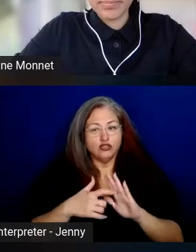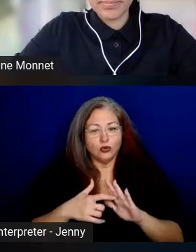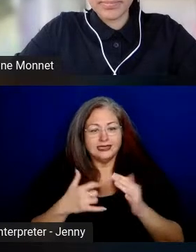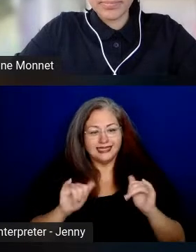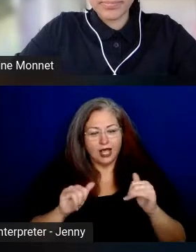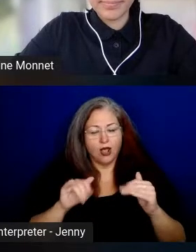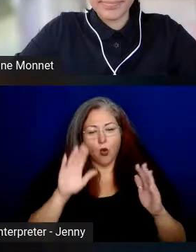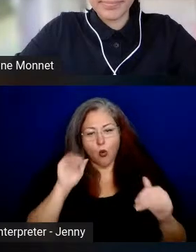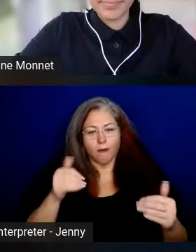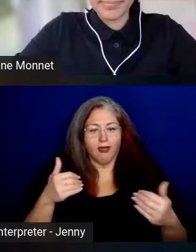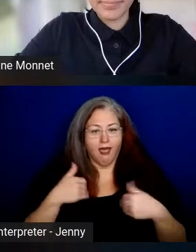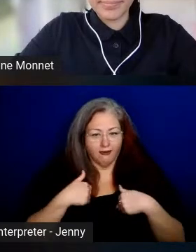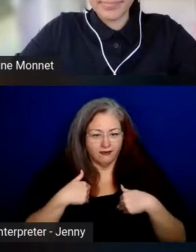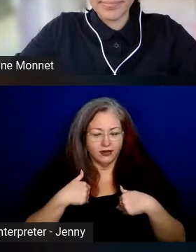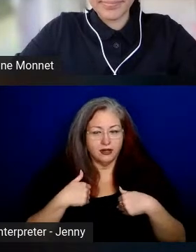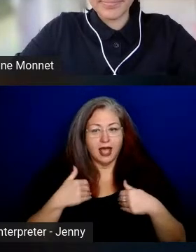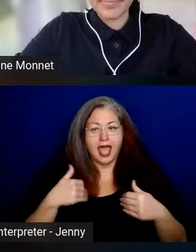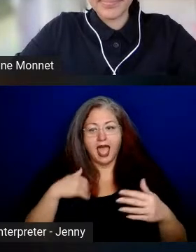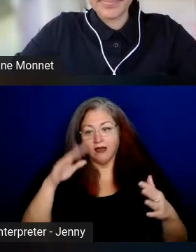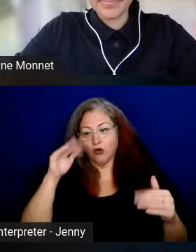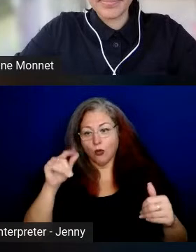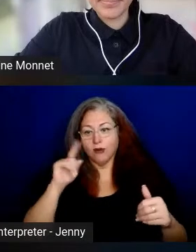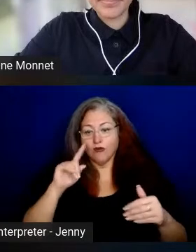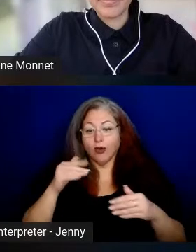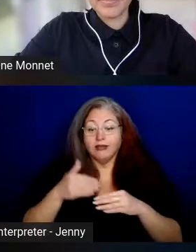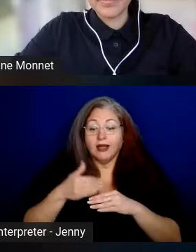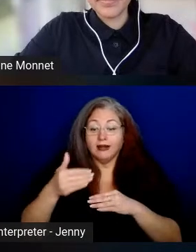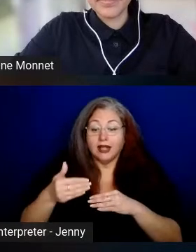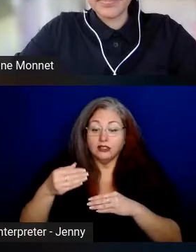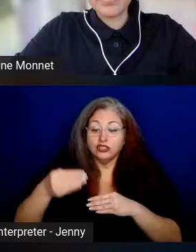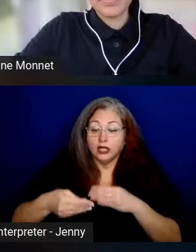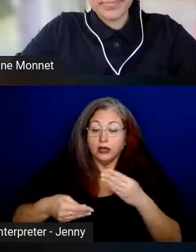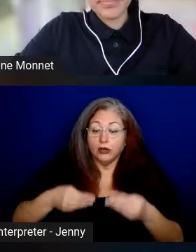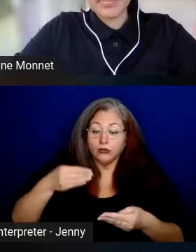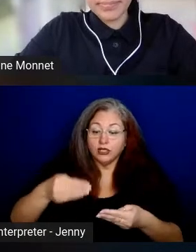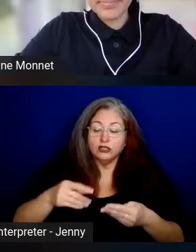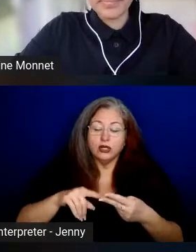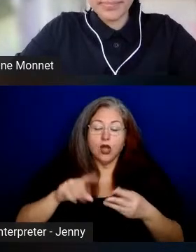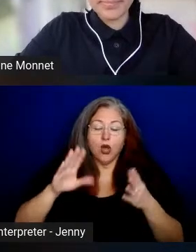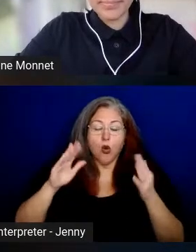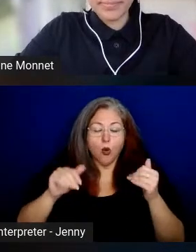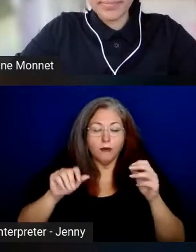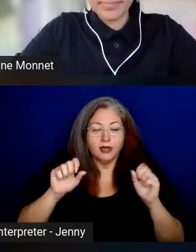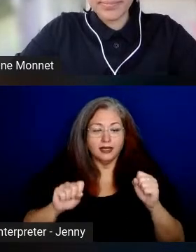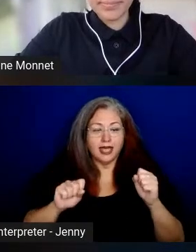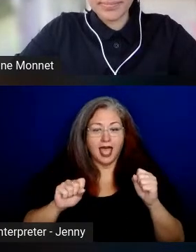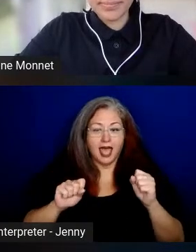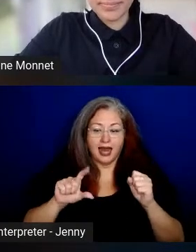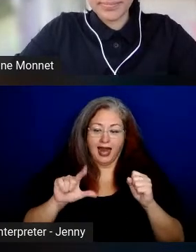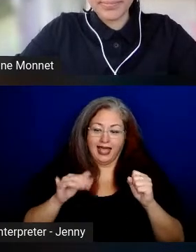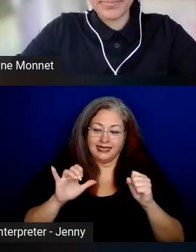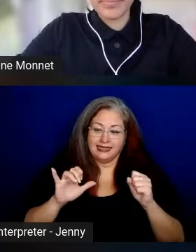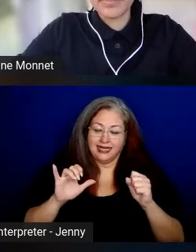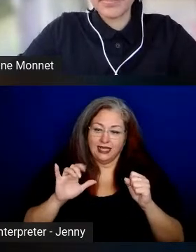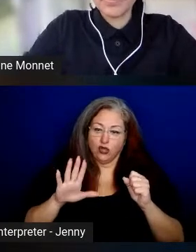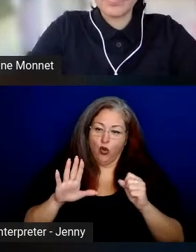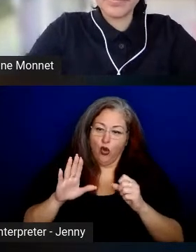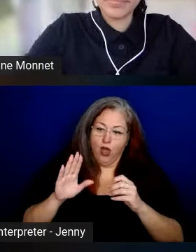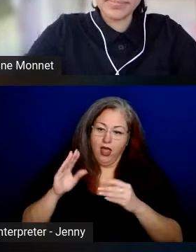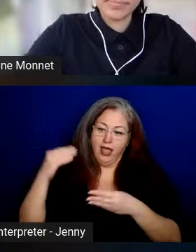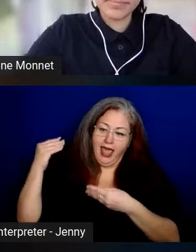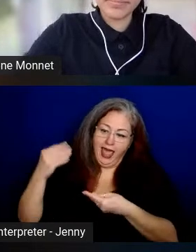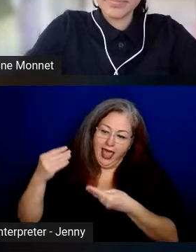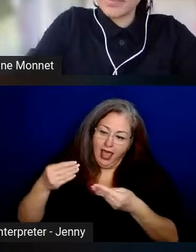hope. There is hope for our next generations. There's hope to carry out this legacy, this heritage